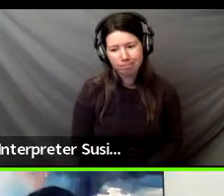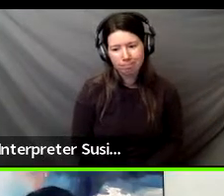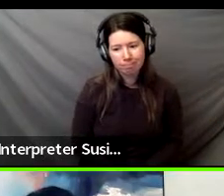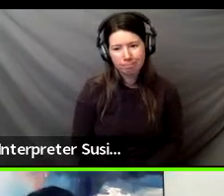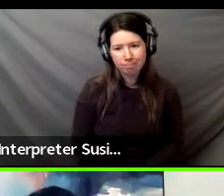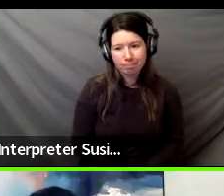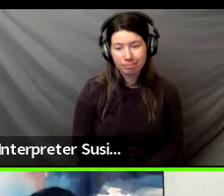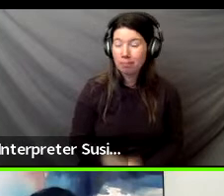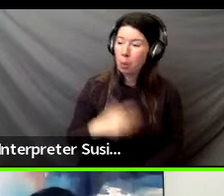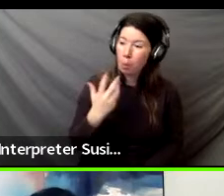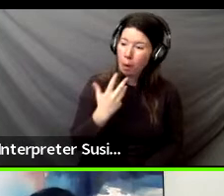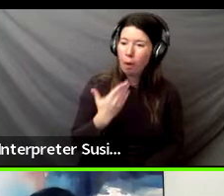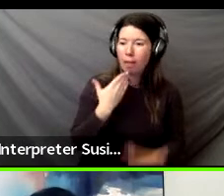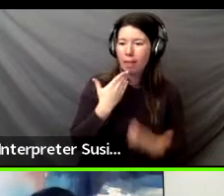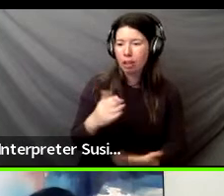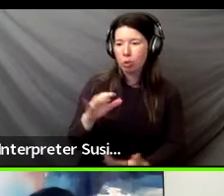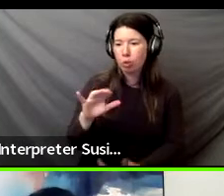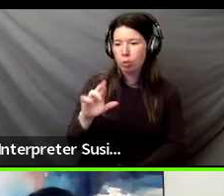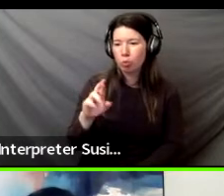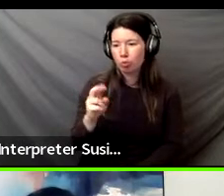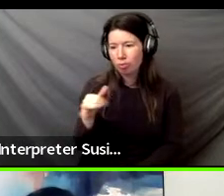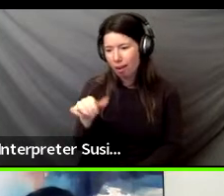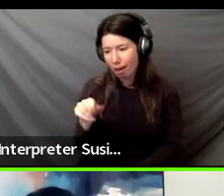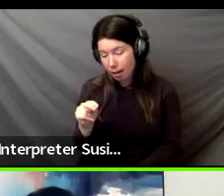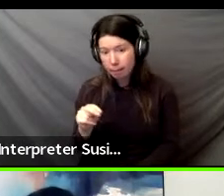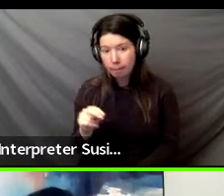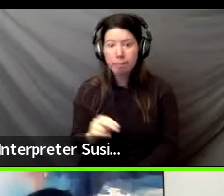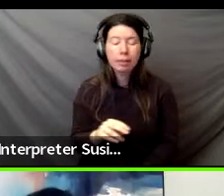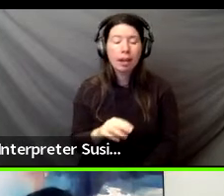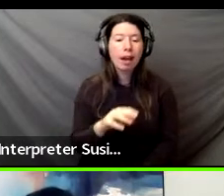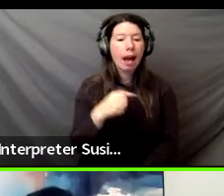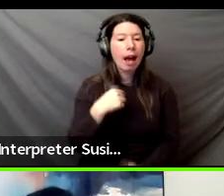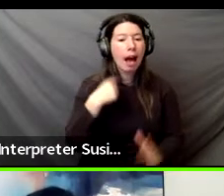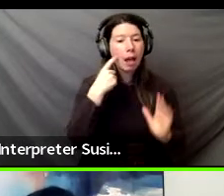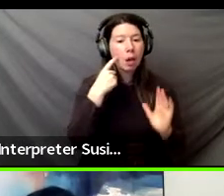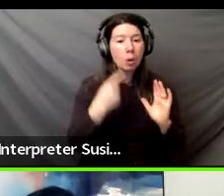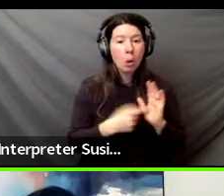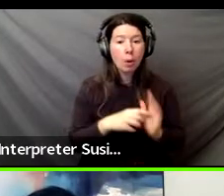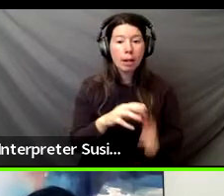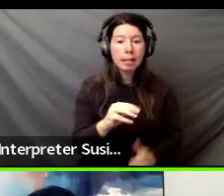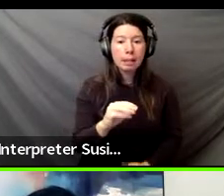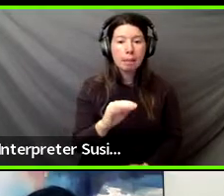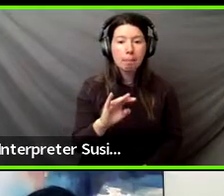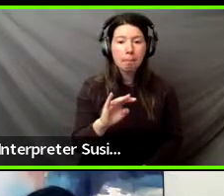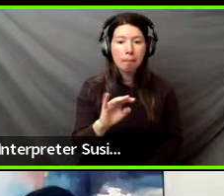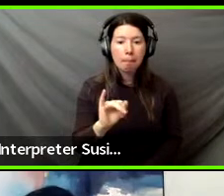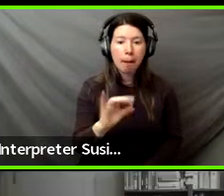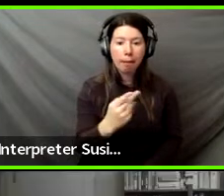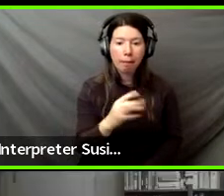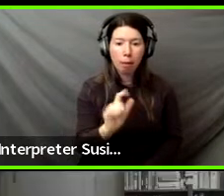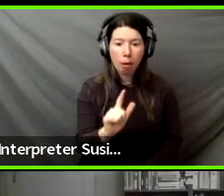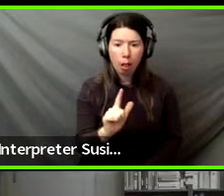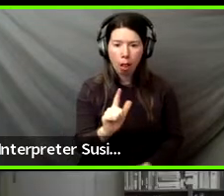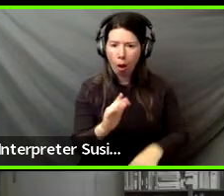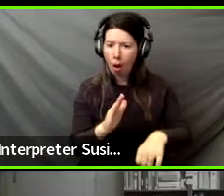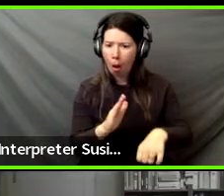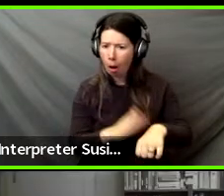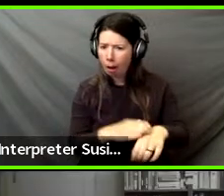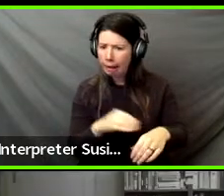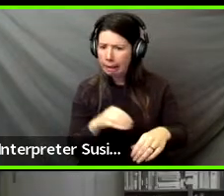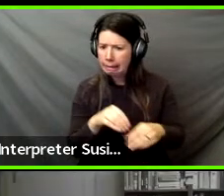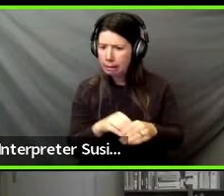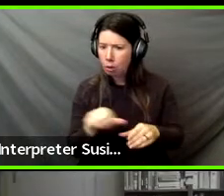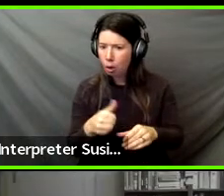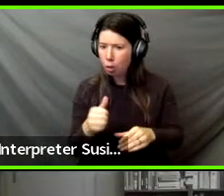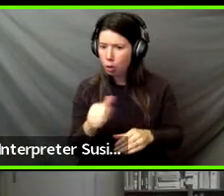Wow. Thanks, Ryan. Michael, I see that you're on our inner Zoom room. I'm not sure if you want